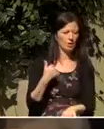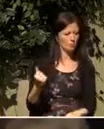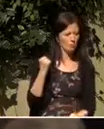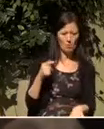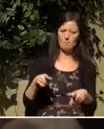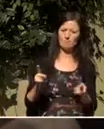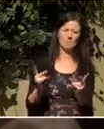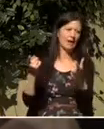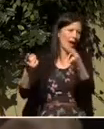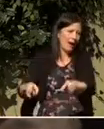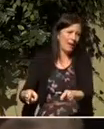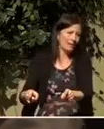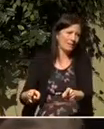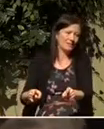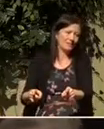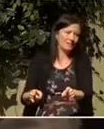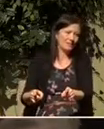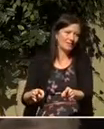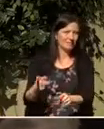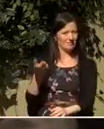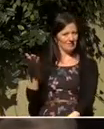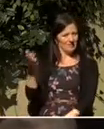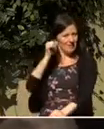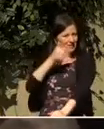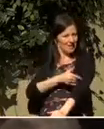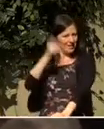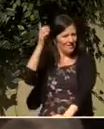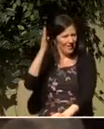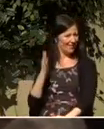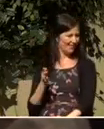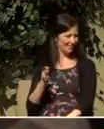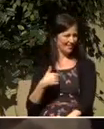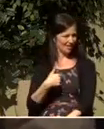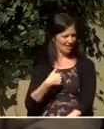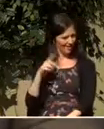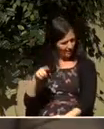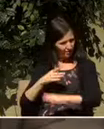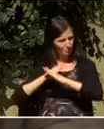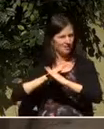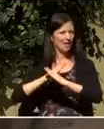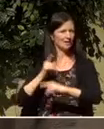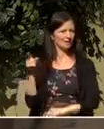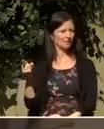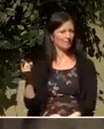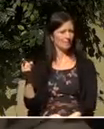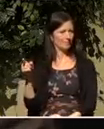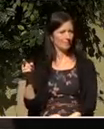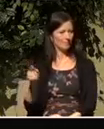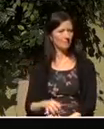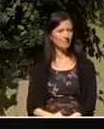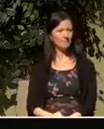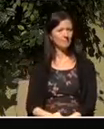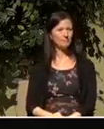happen. After all, he was the Son of God, and I had to protect him.